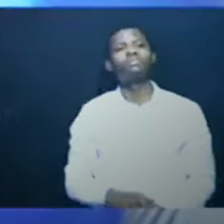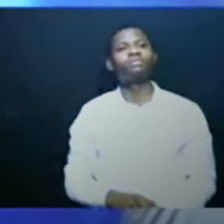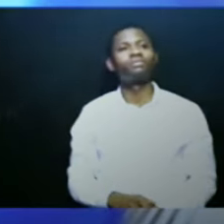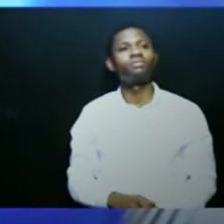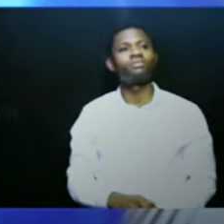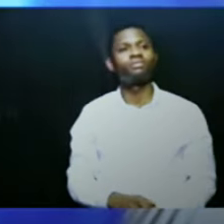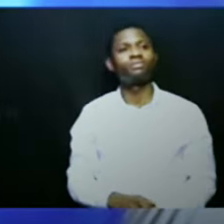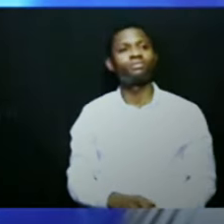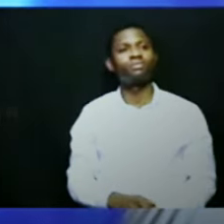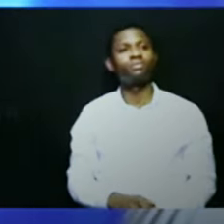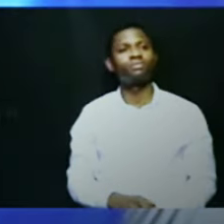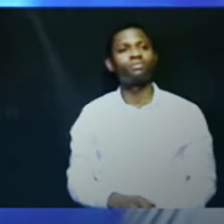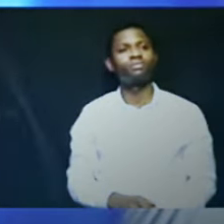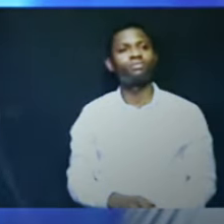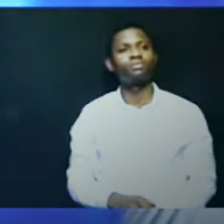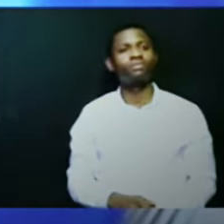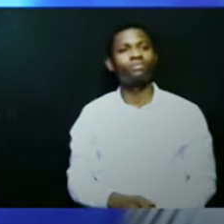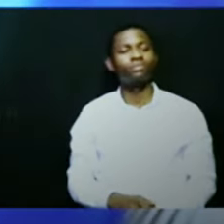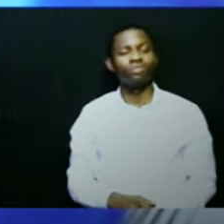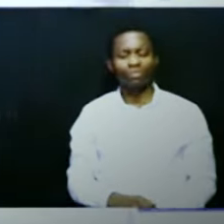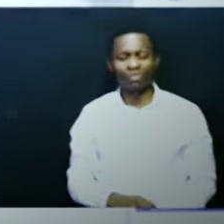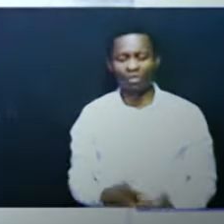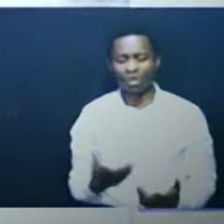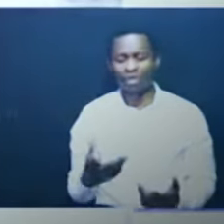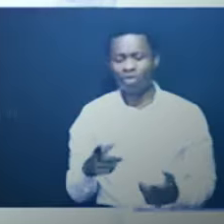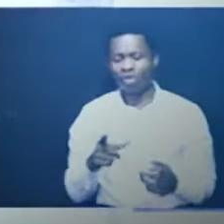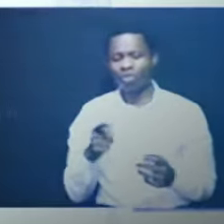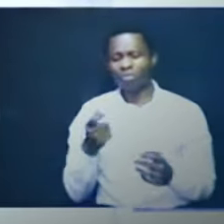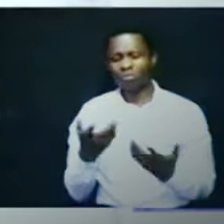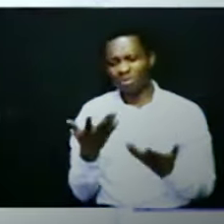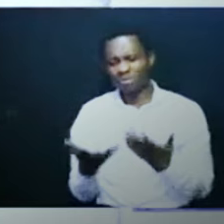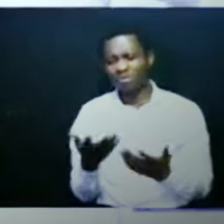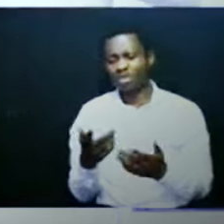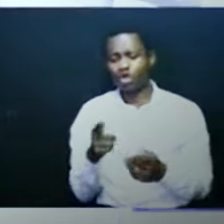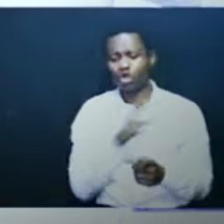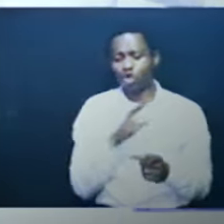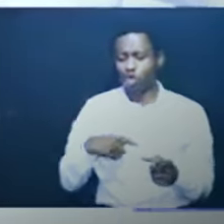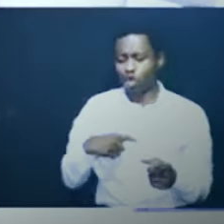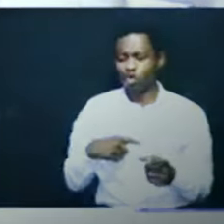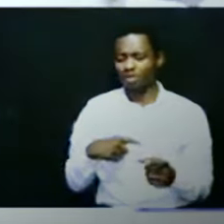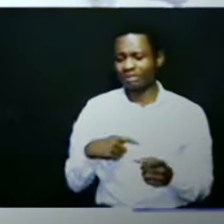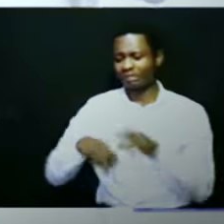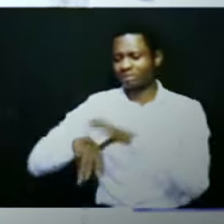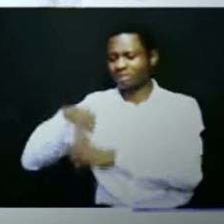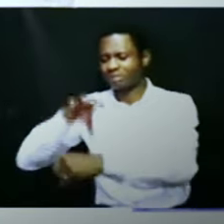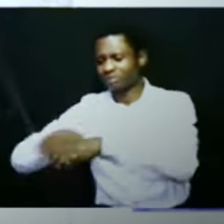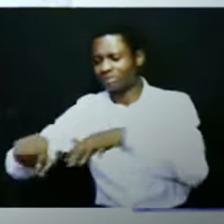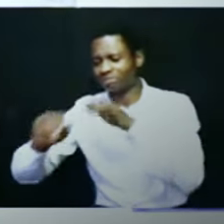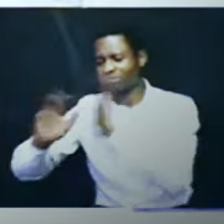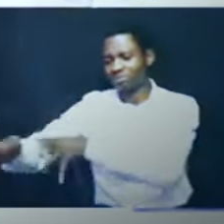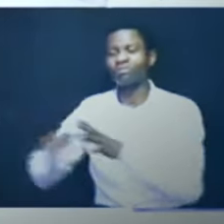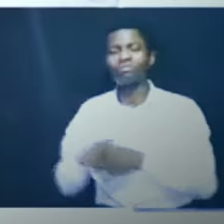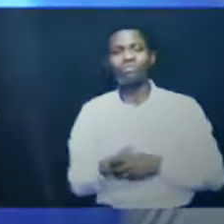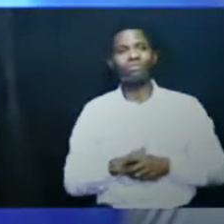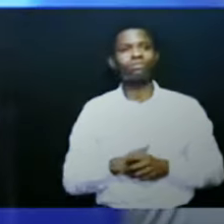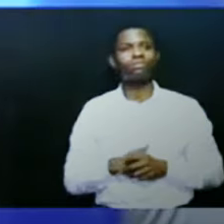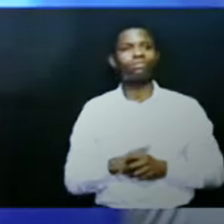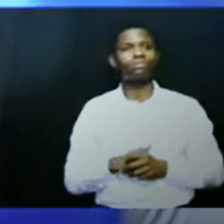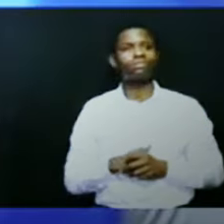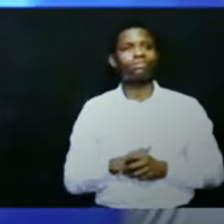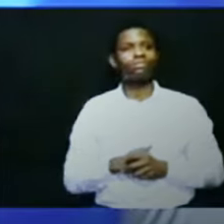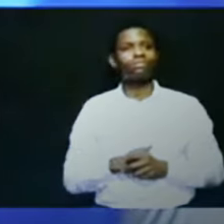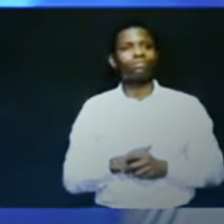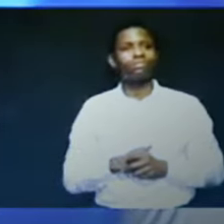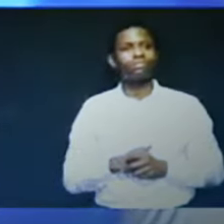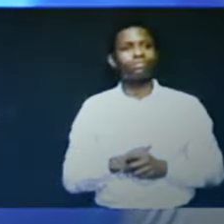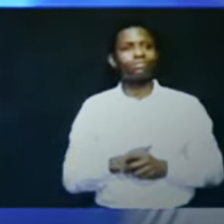the Lord has given them up. So he's saying that